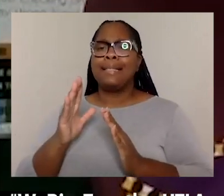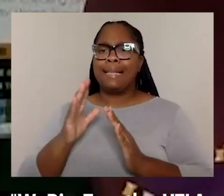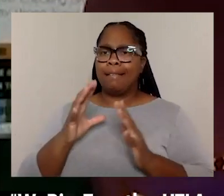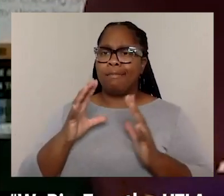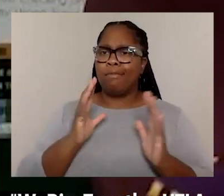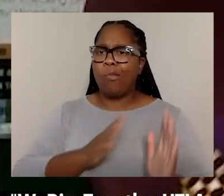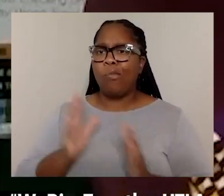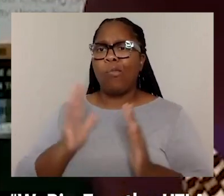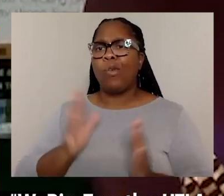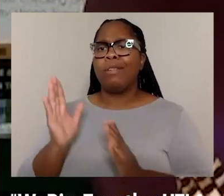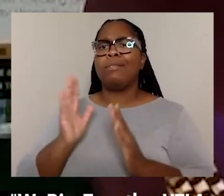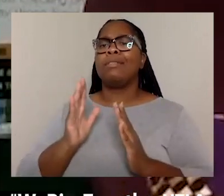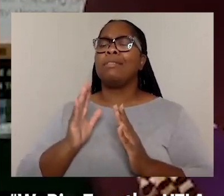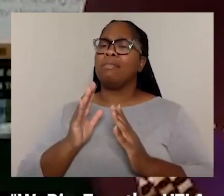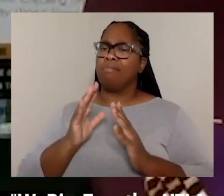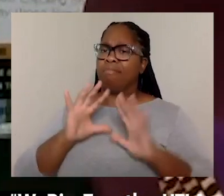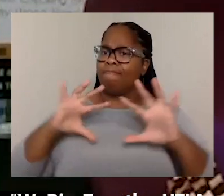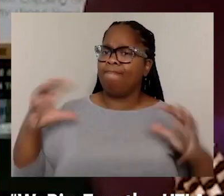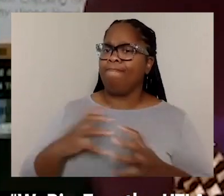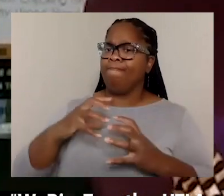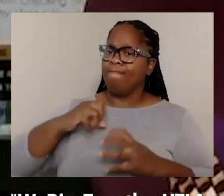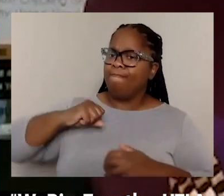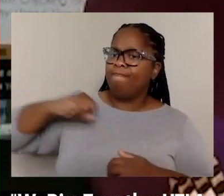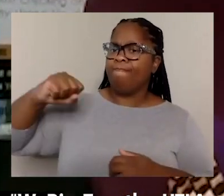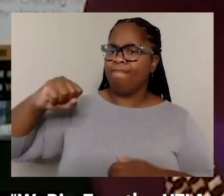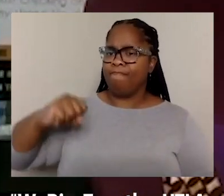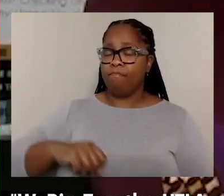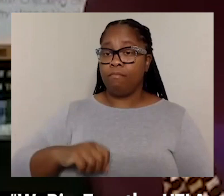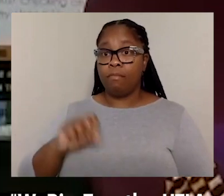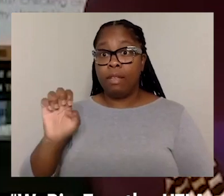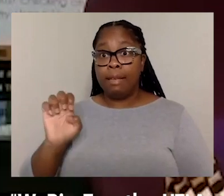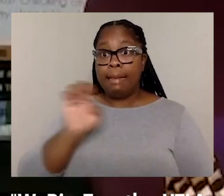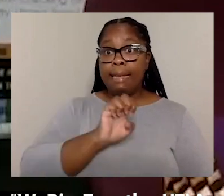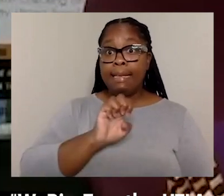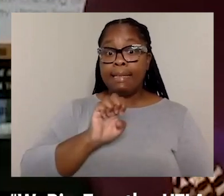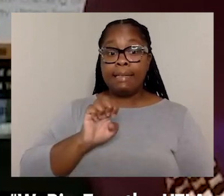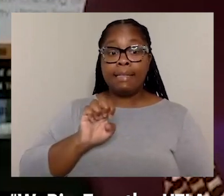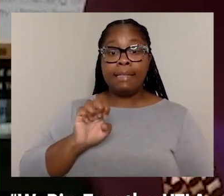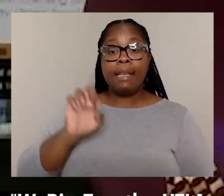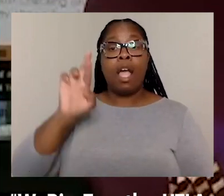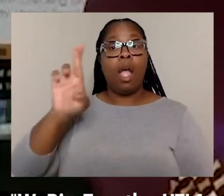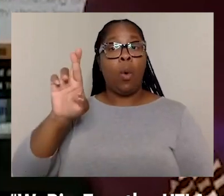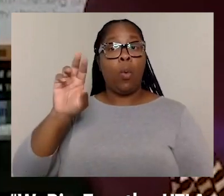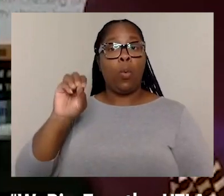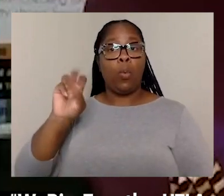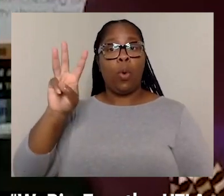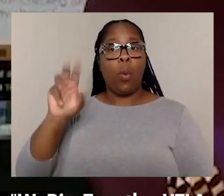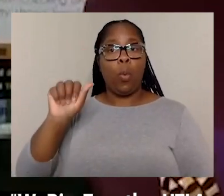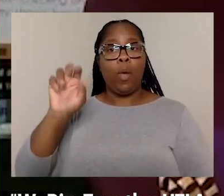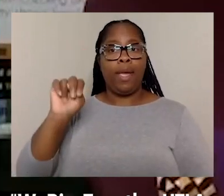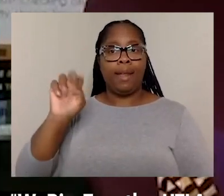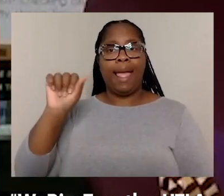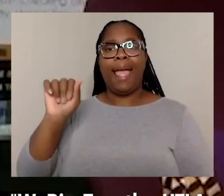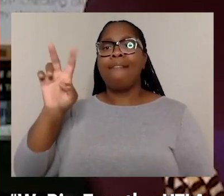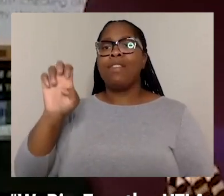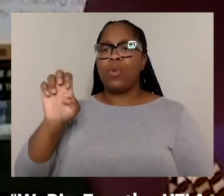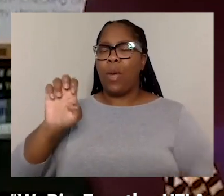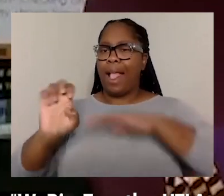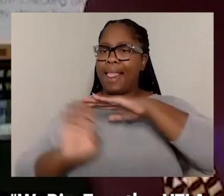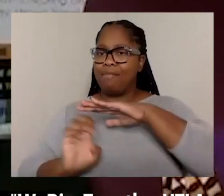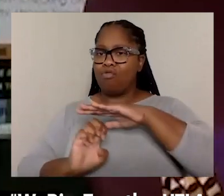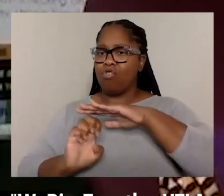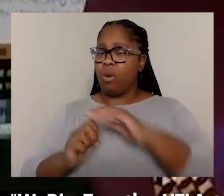collective pushback. East Area, at Rowan Avenue Elementary, there's a